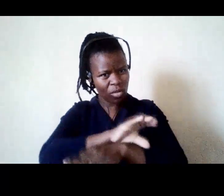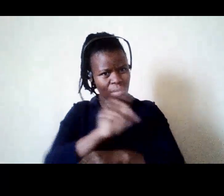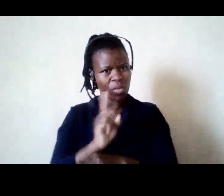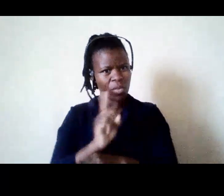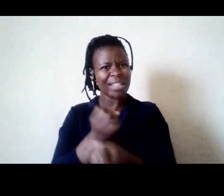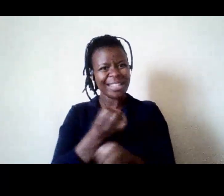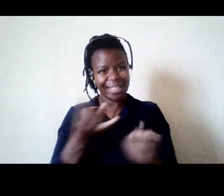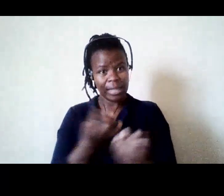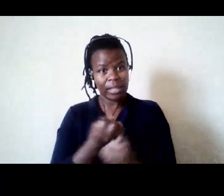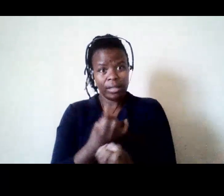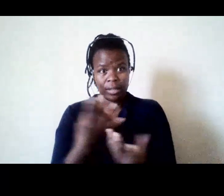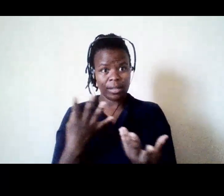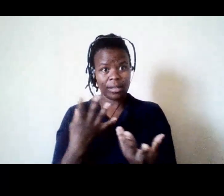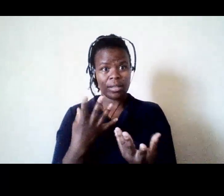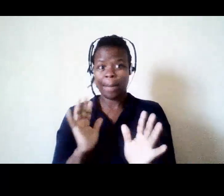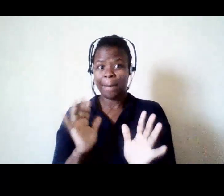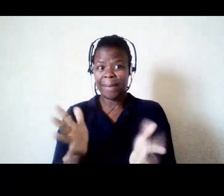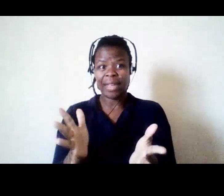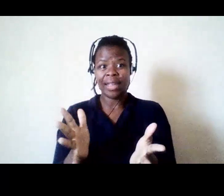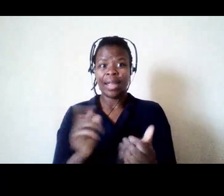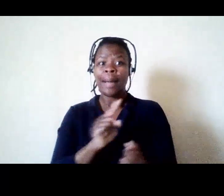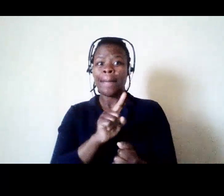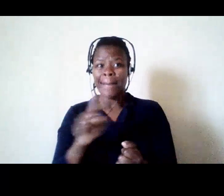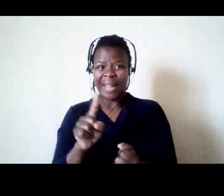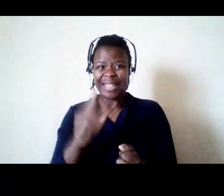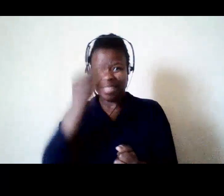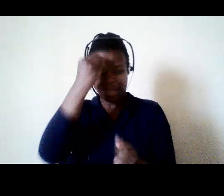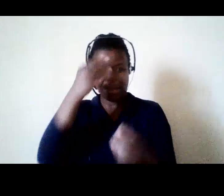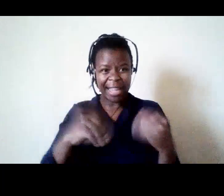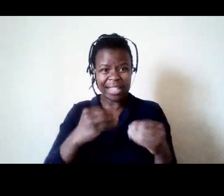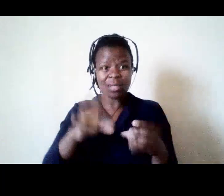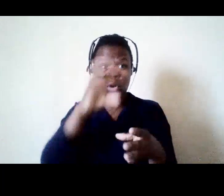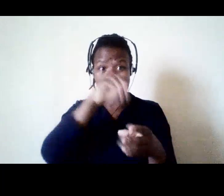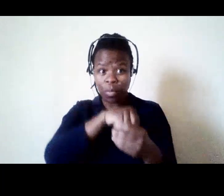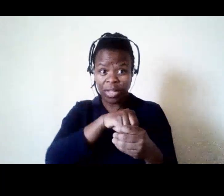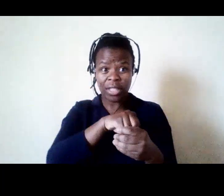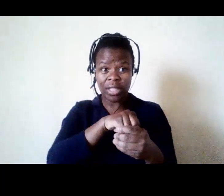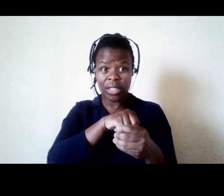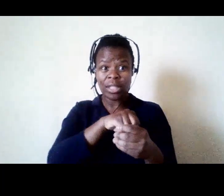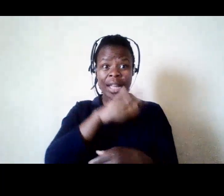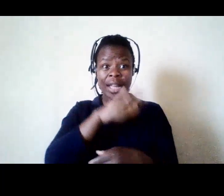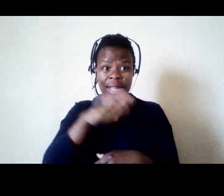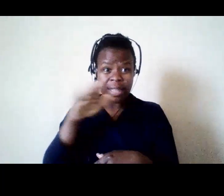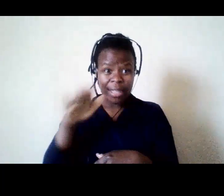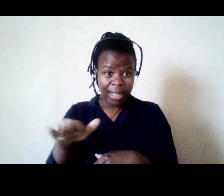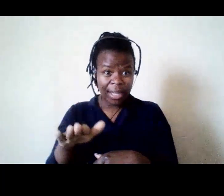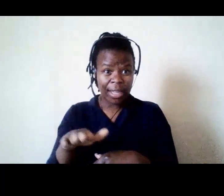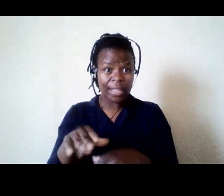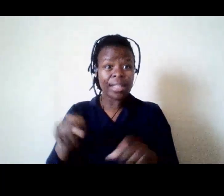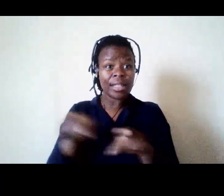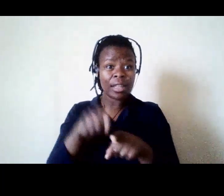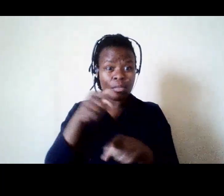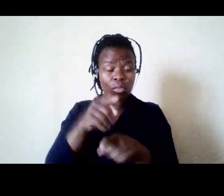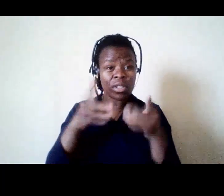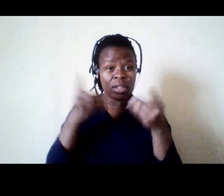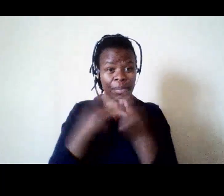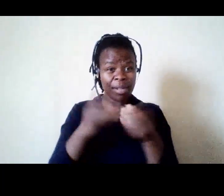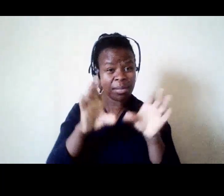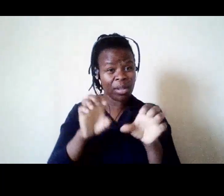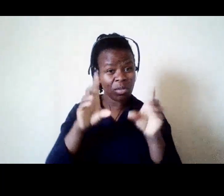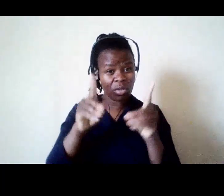statistics. But when it comes to the reasonable accommodation, to make sure that the kids within the Department of Education are